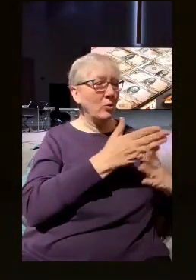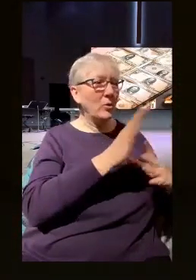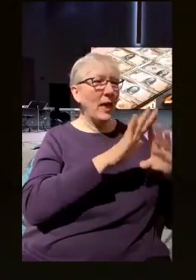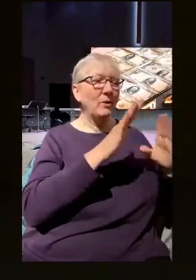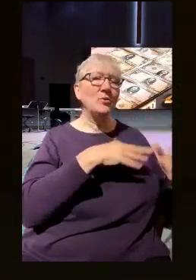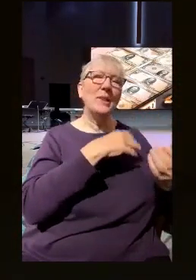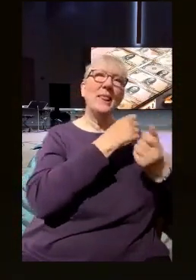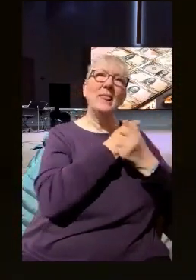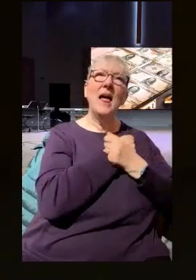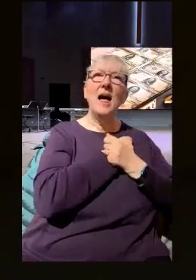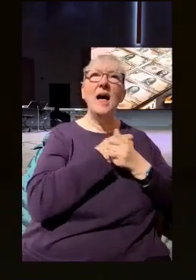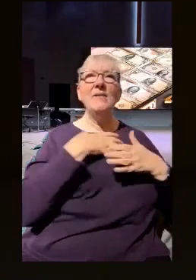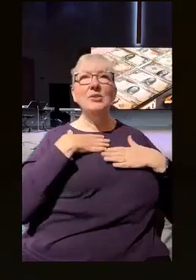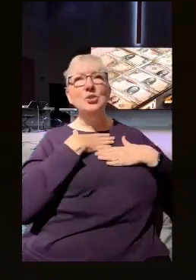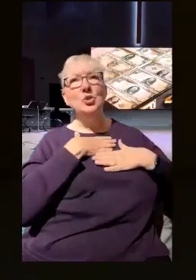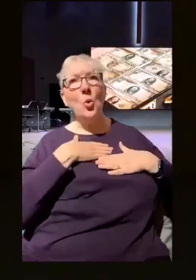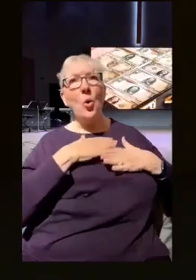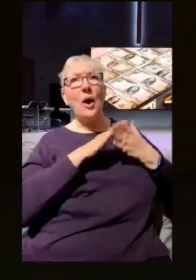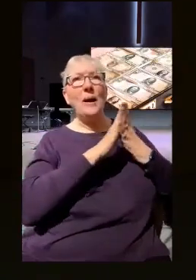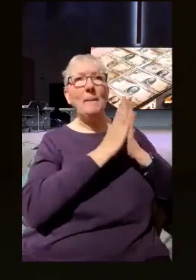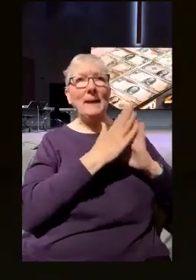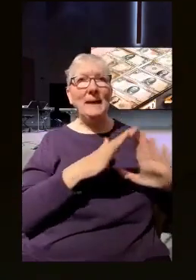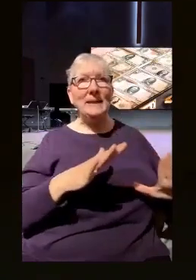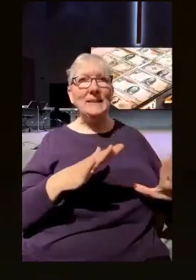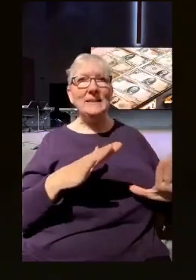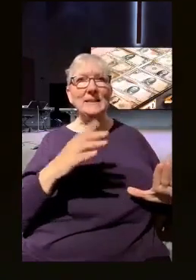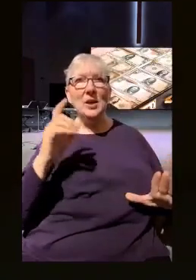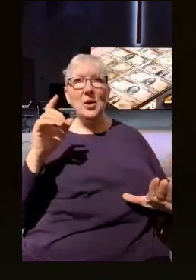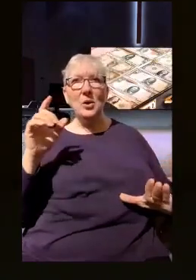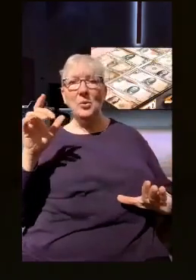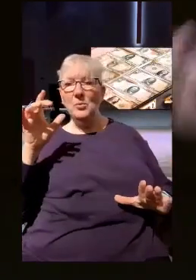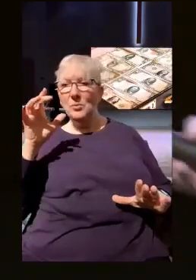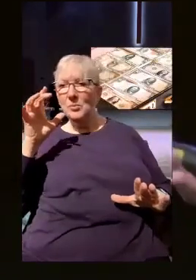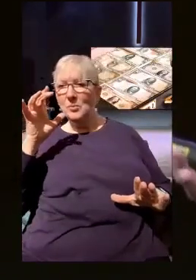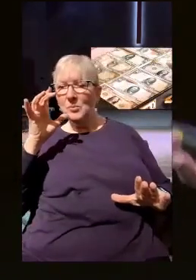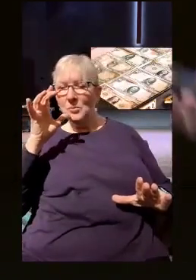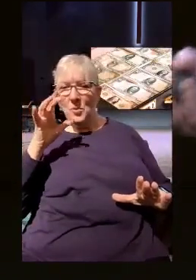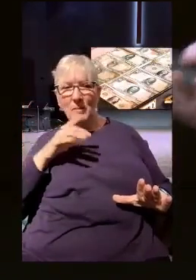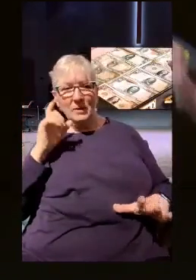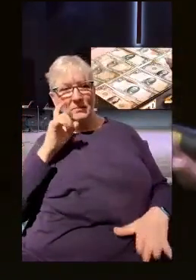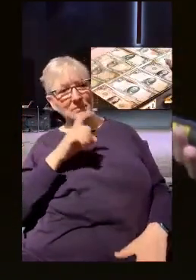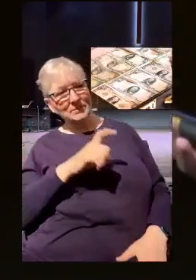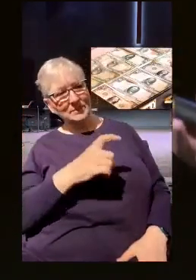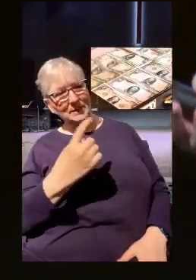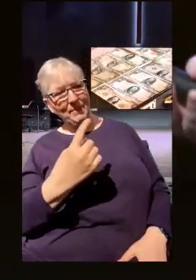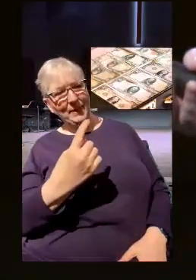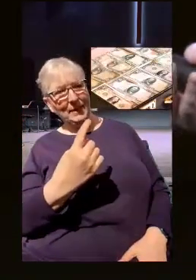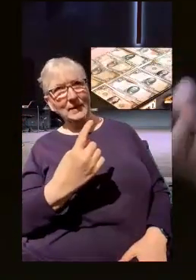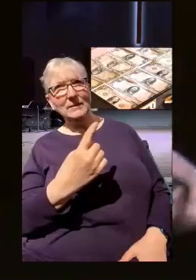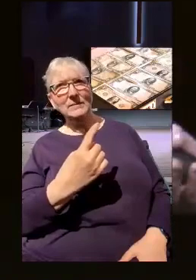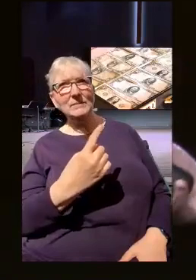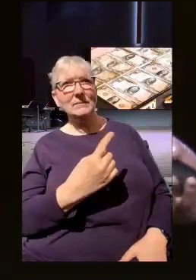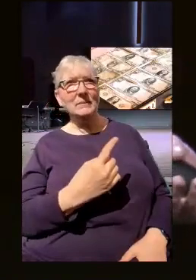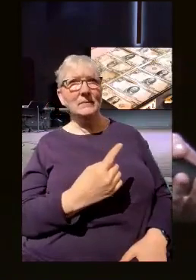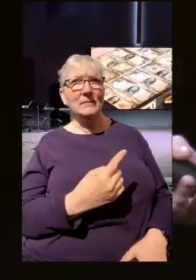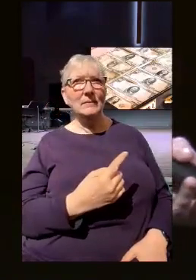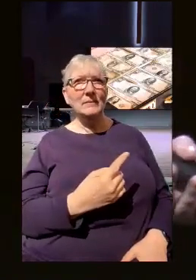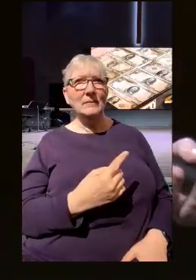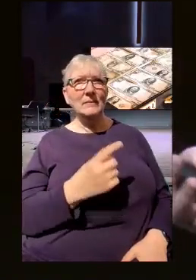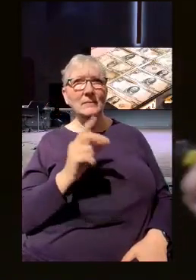peace. And there was something in her, and there was something that radiated out of her that made Kim jealous.